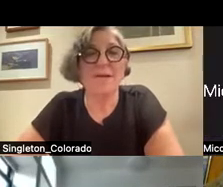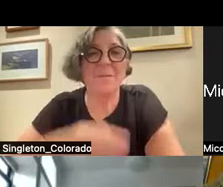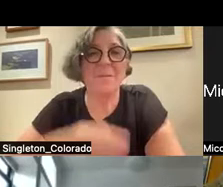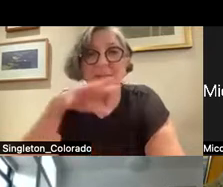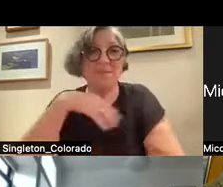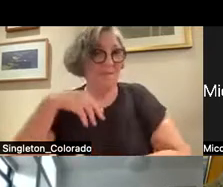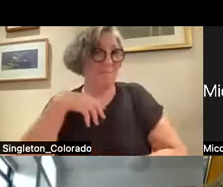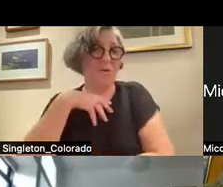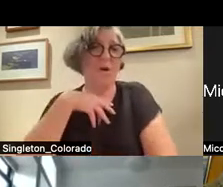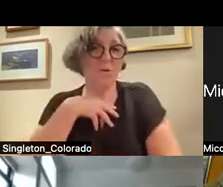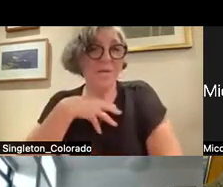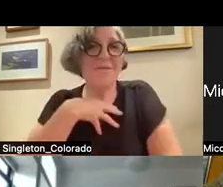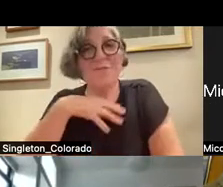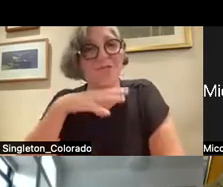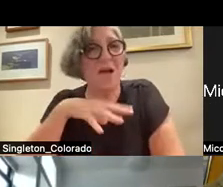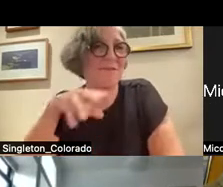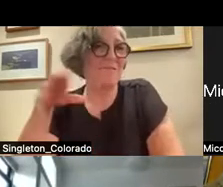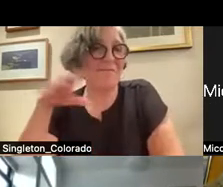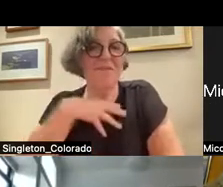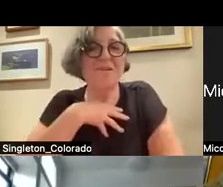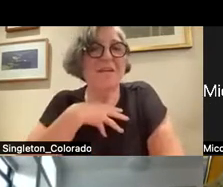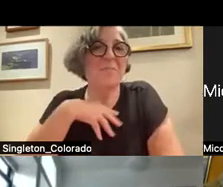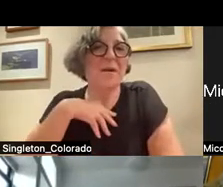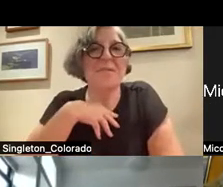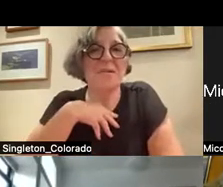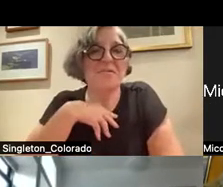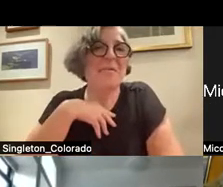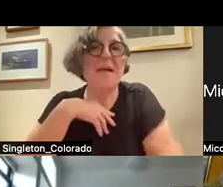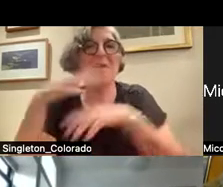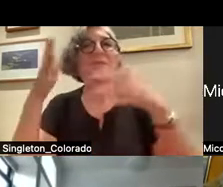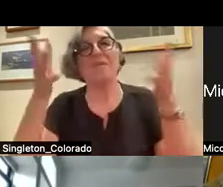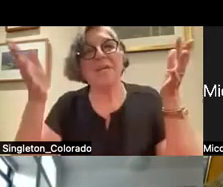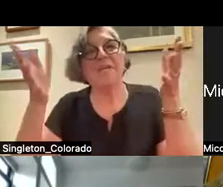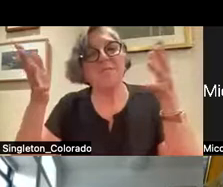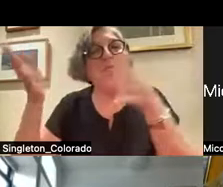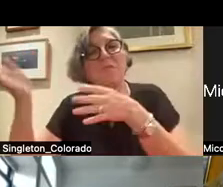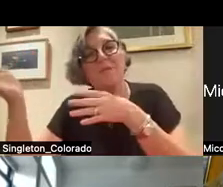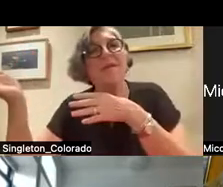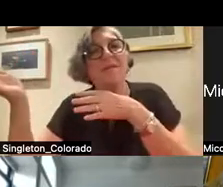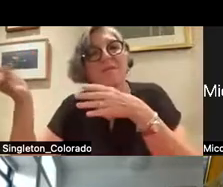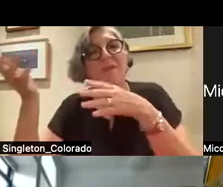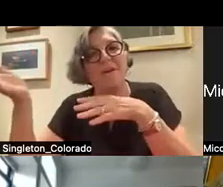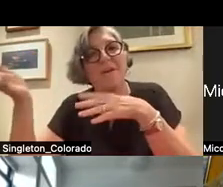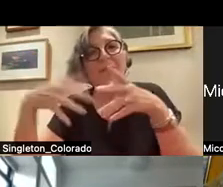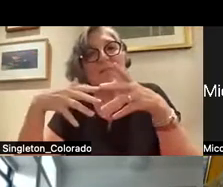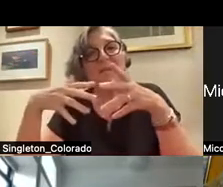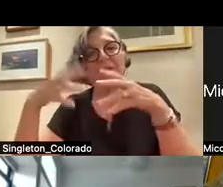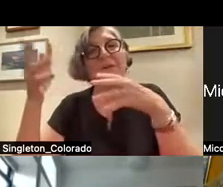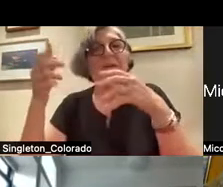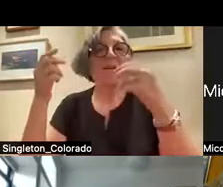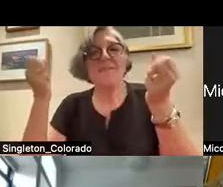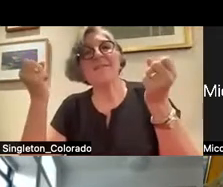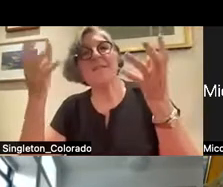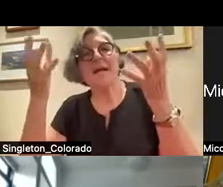So amongst codas or child of deaf adult like myself, like I feel very comfortable with another hearing